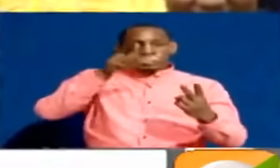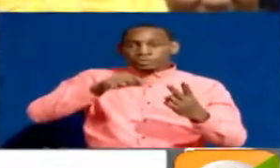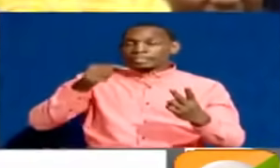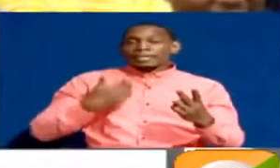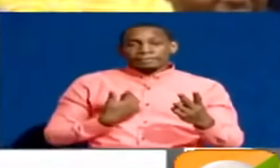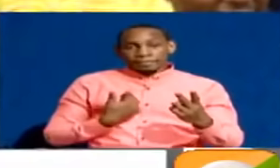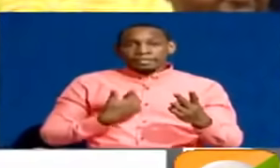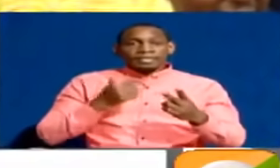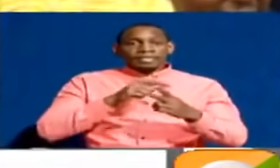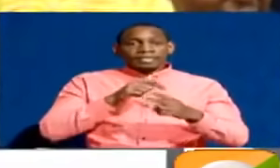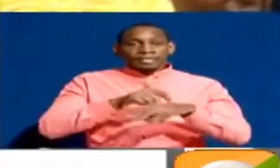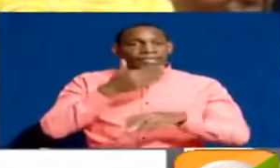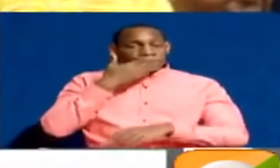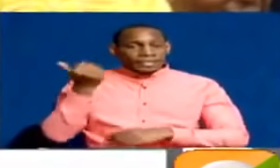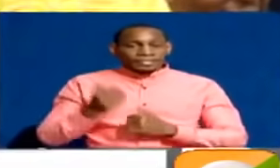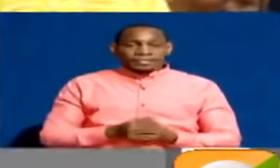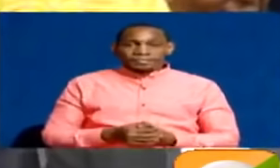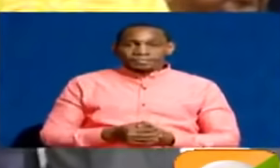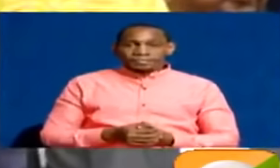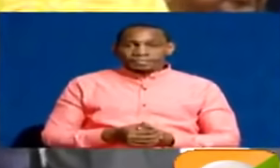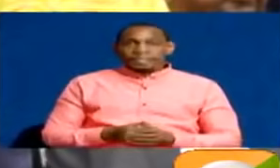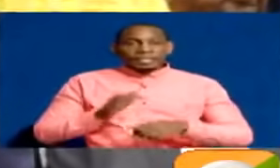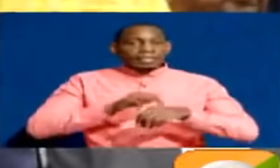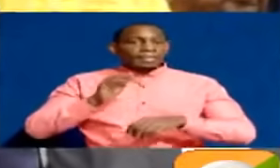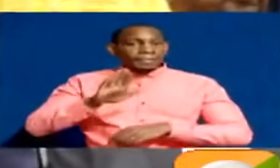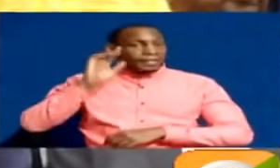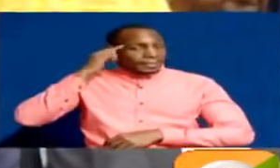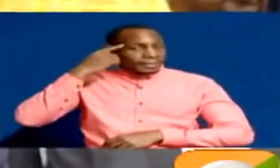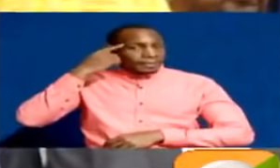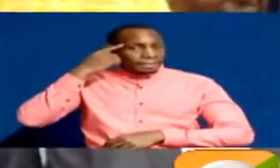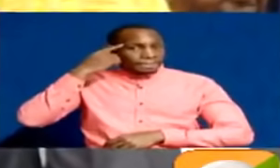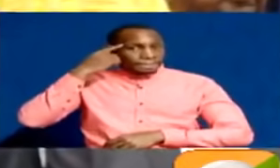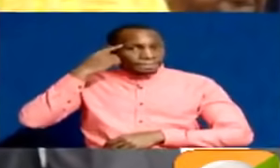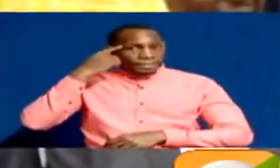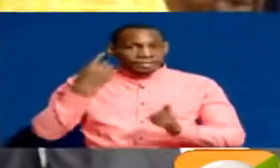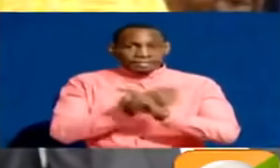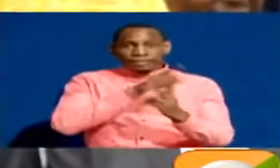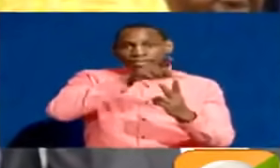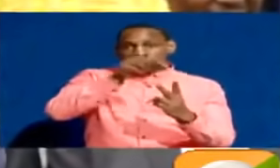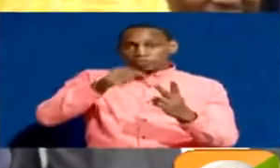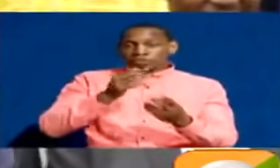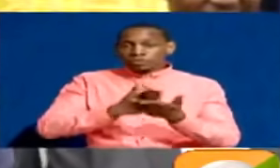make choices at the opportune moment when they think different choices are necessary.